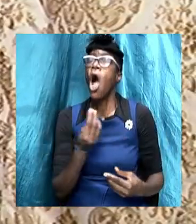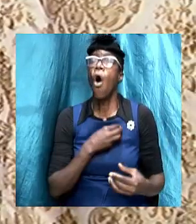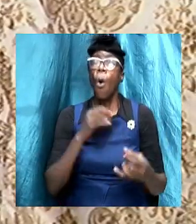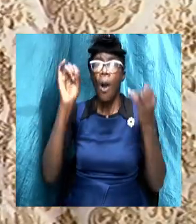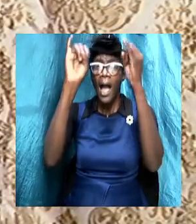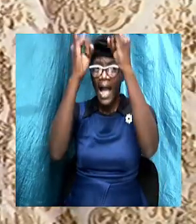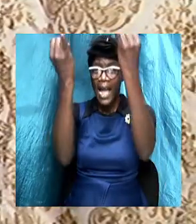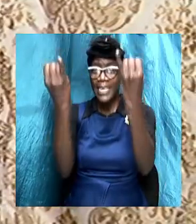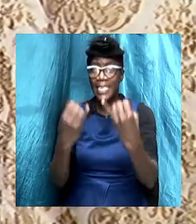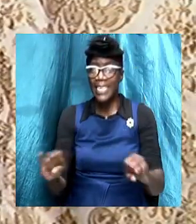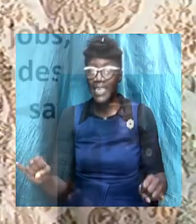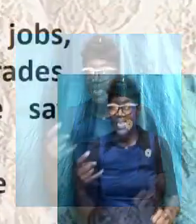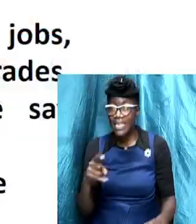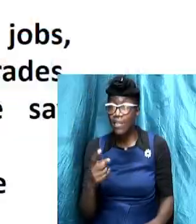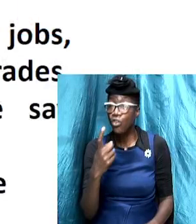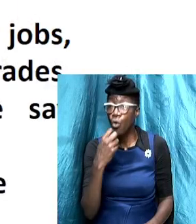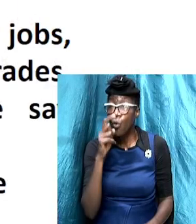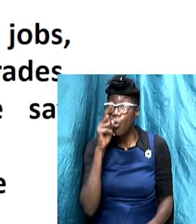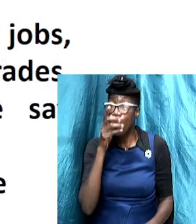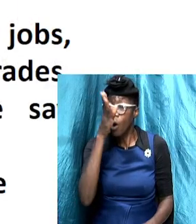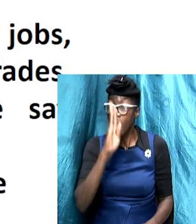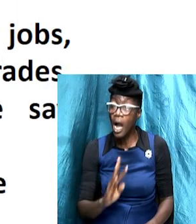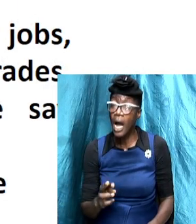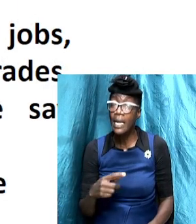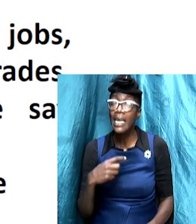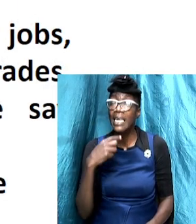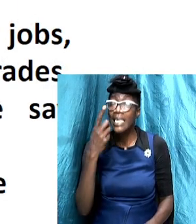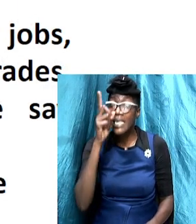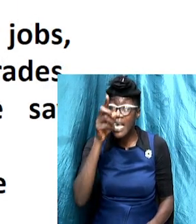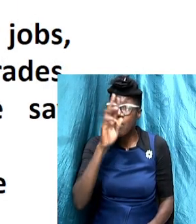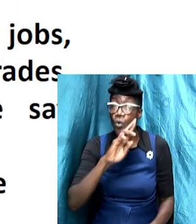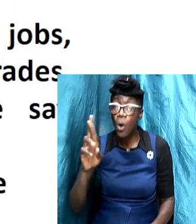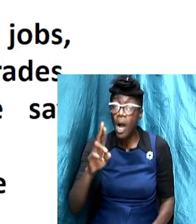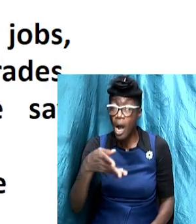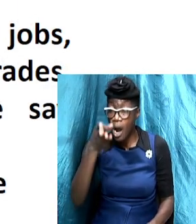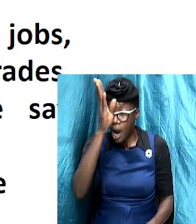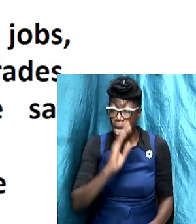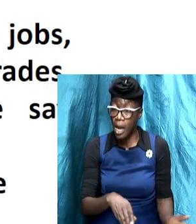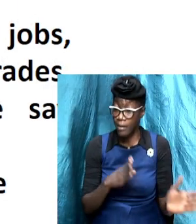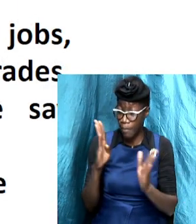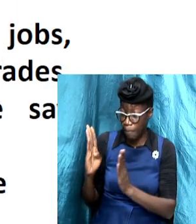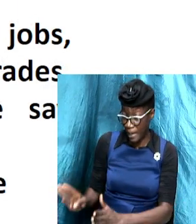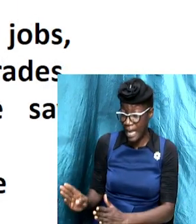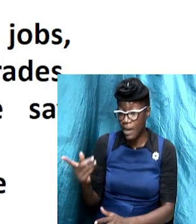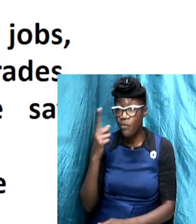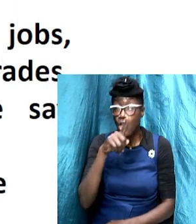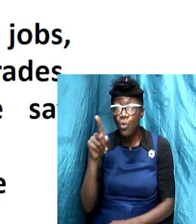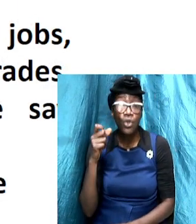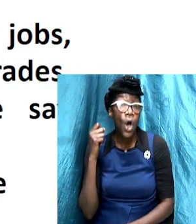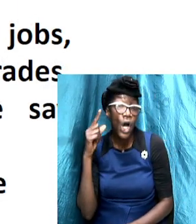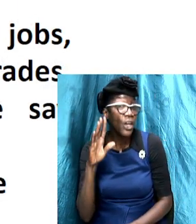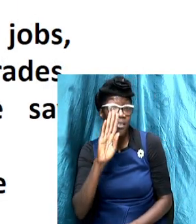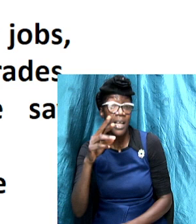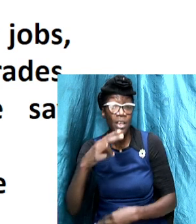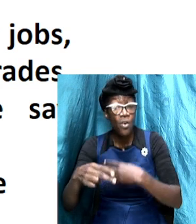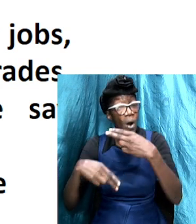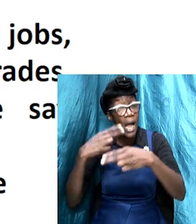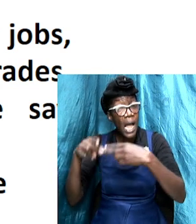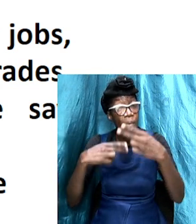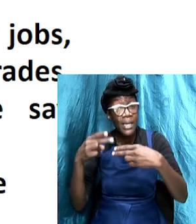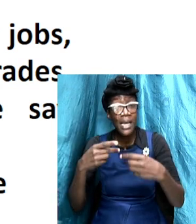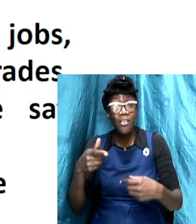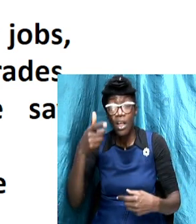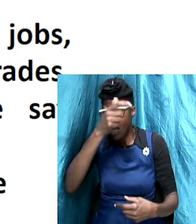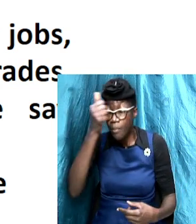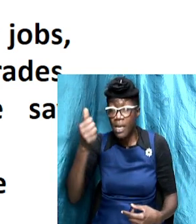said you are. And that's why we say God's plan is for us to understand our heritage, because he wants us to